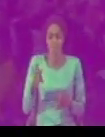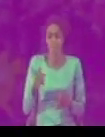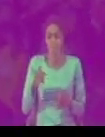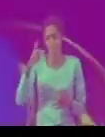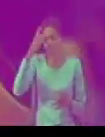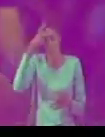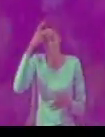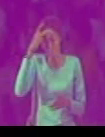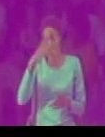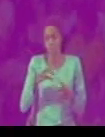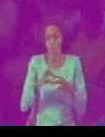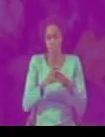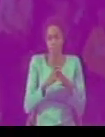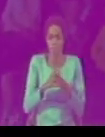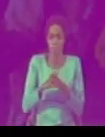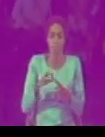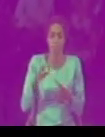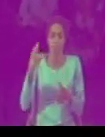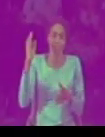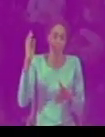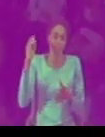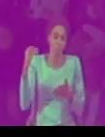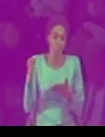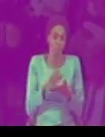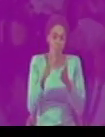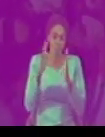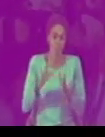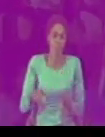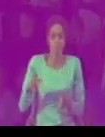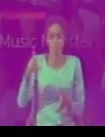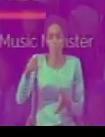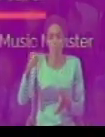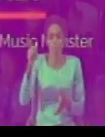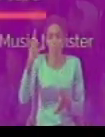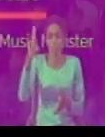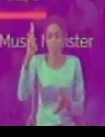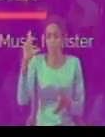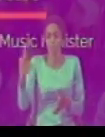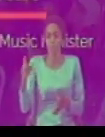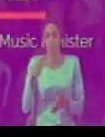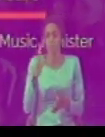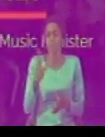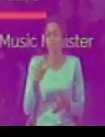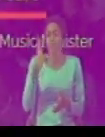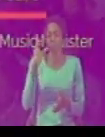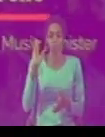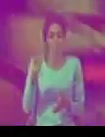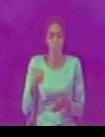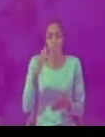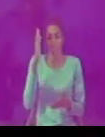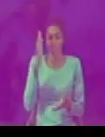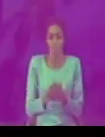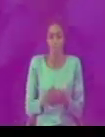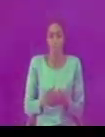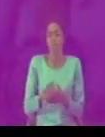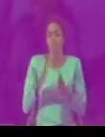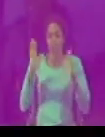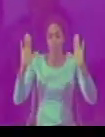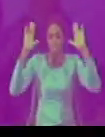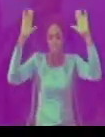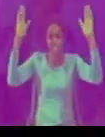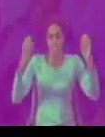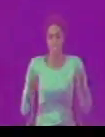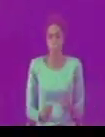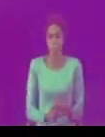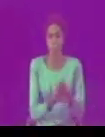W.F. Kumuyi, along with an international gospel artist, Paul Baloche, ministering in tongues. There will be